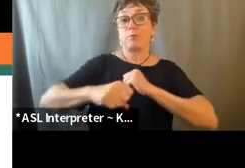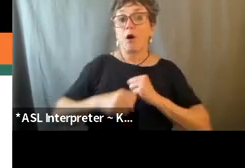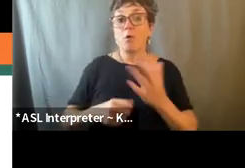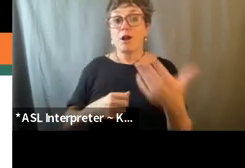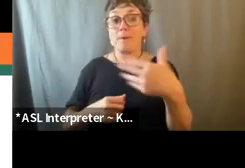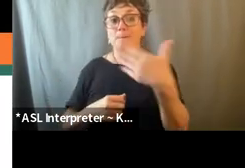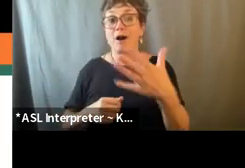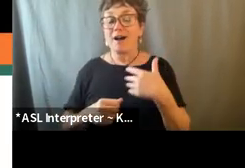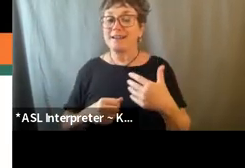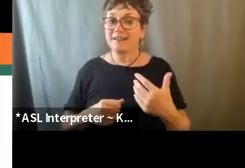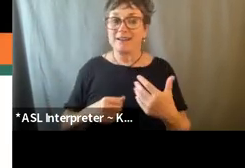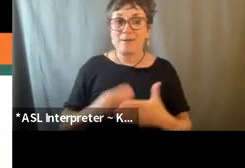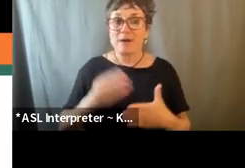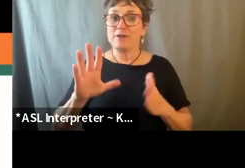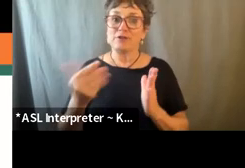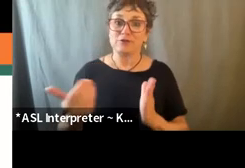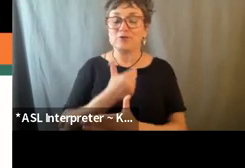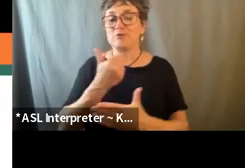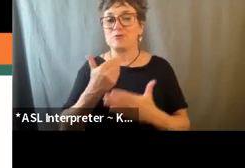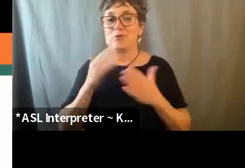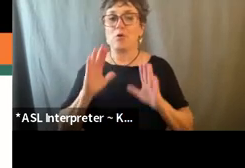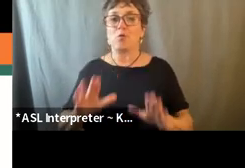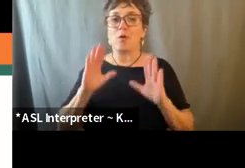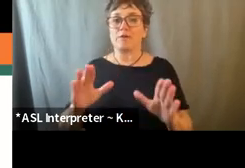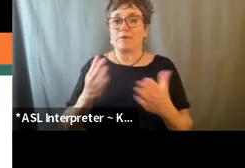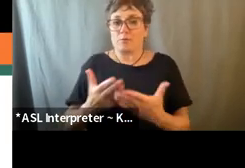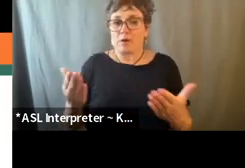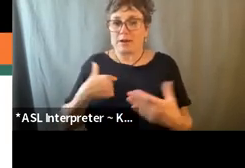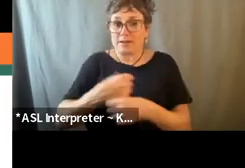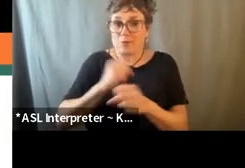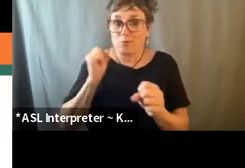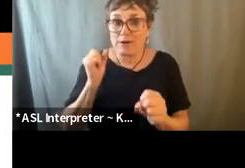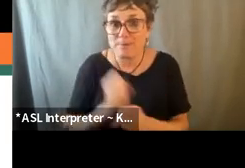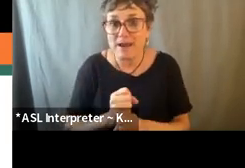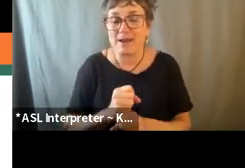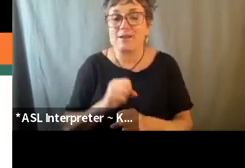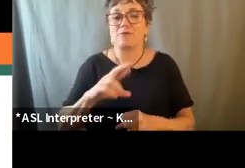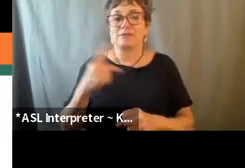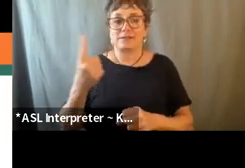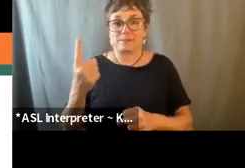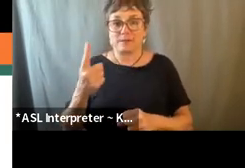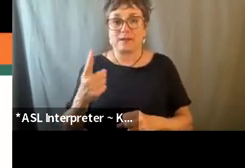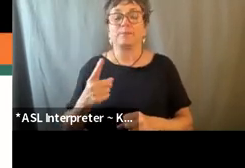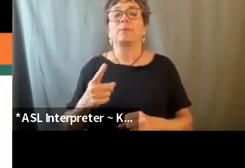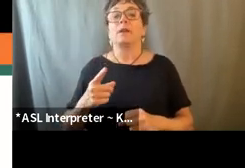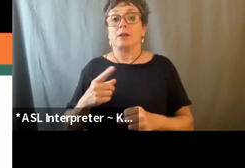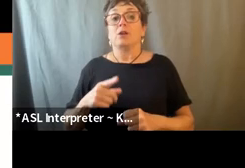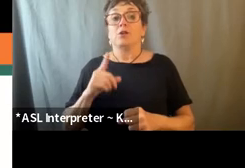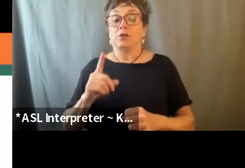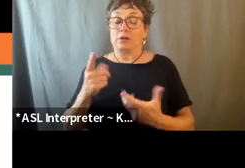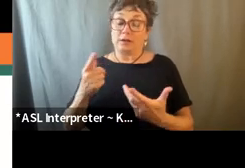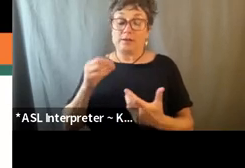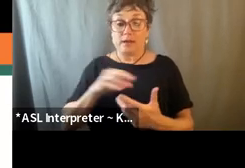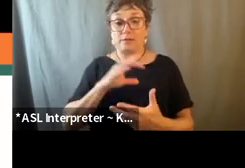it's completely free today or whatever, well, you need to actually link to the item, because if you don't do that, people are going to